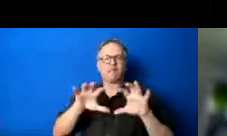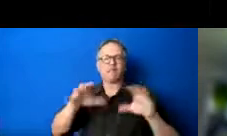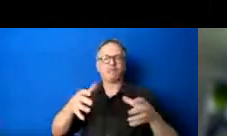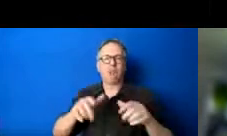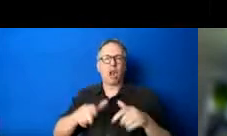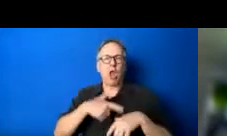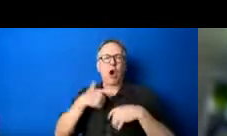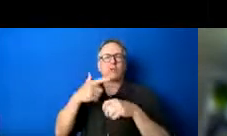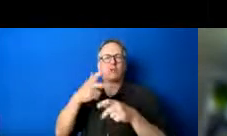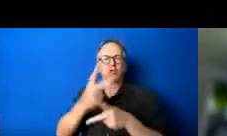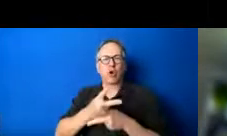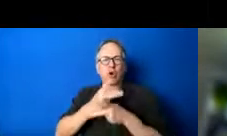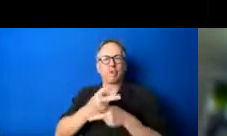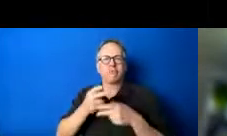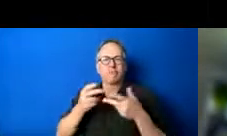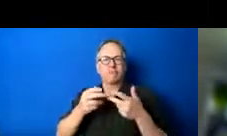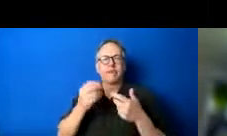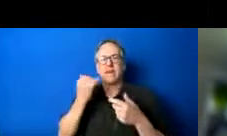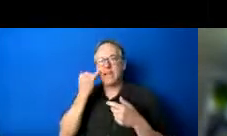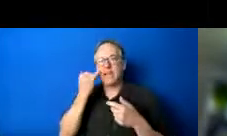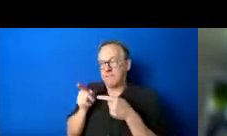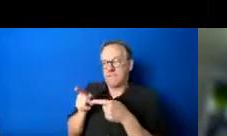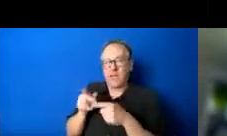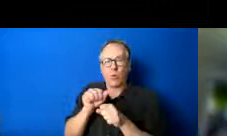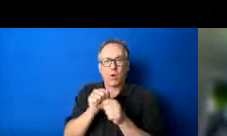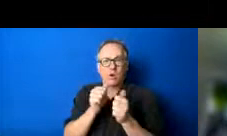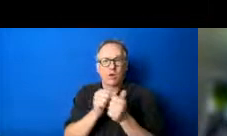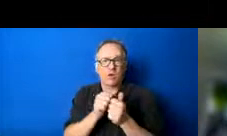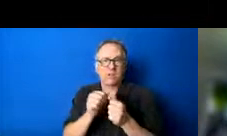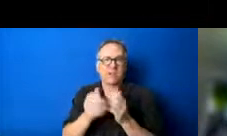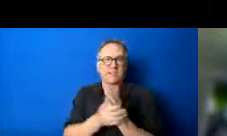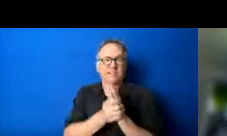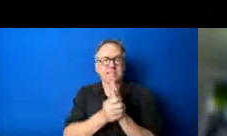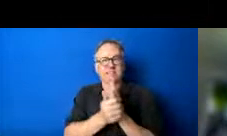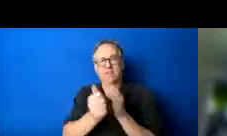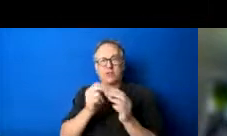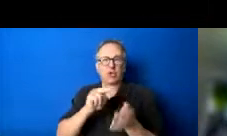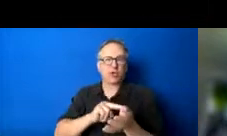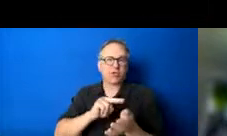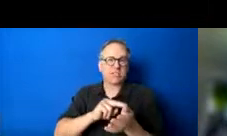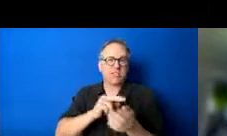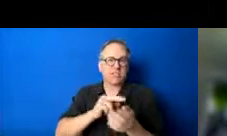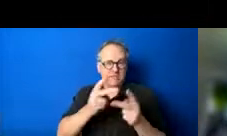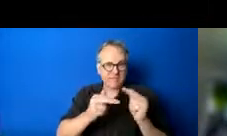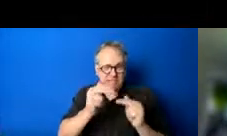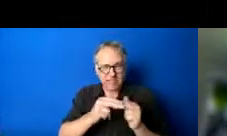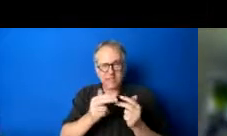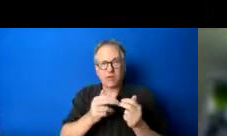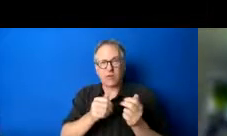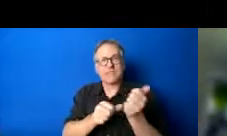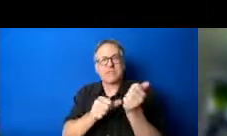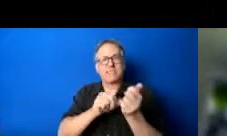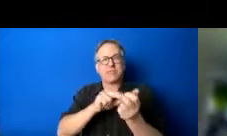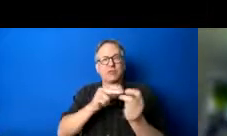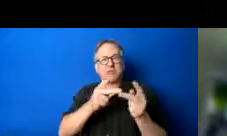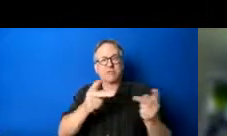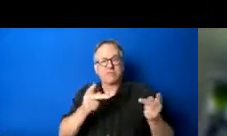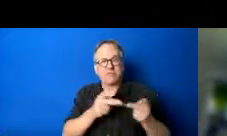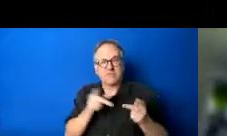mentioned. So if they work with a skilled nursing facility or an assisted living facility and they're interested